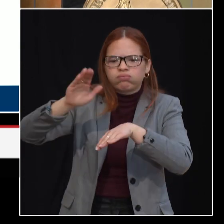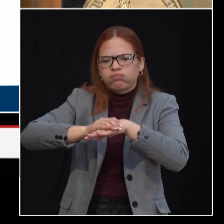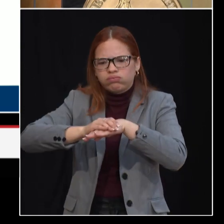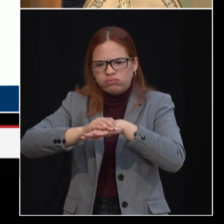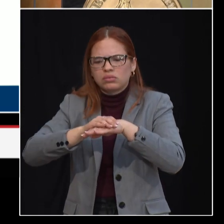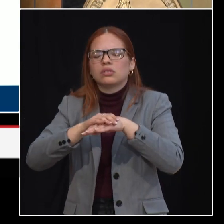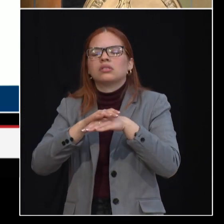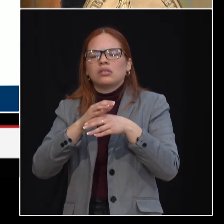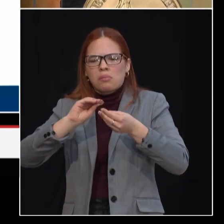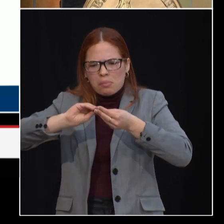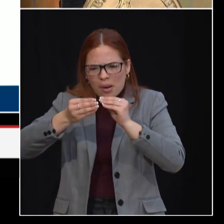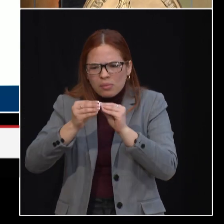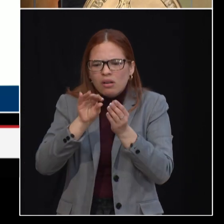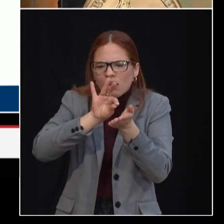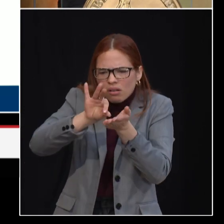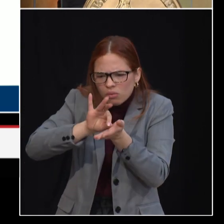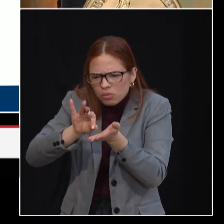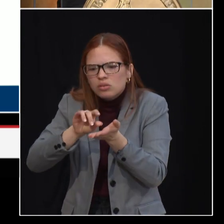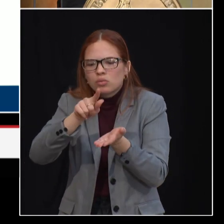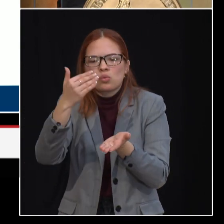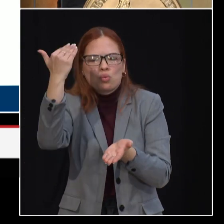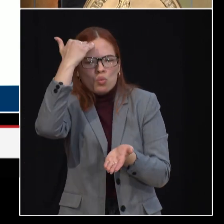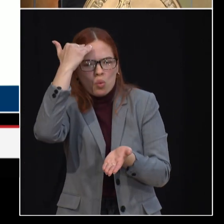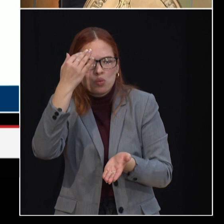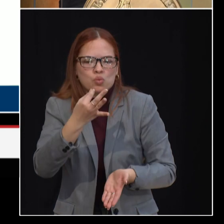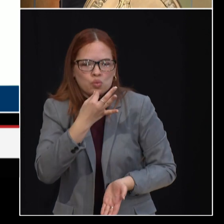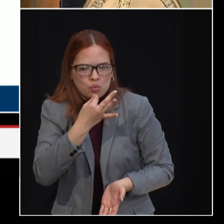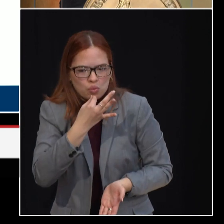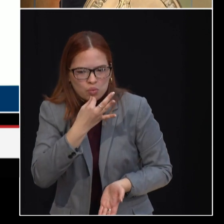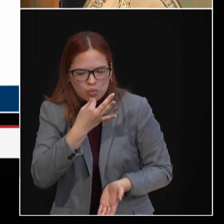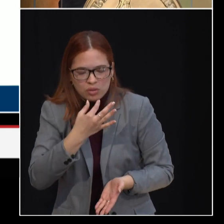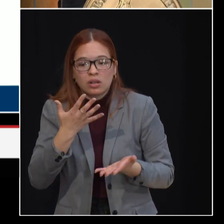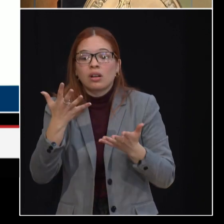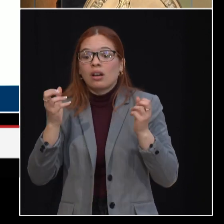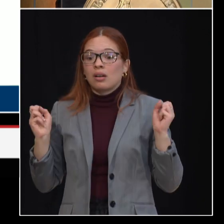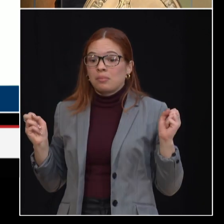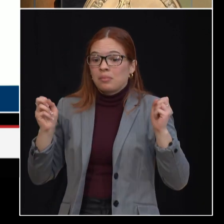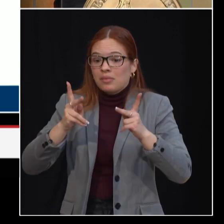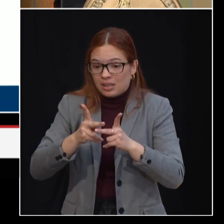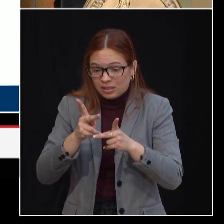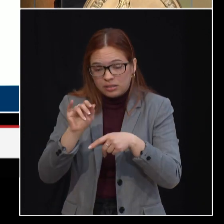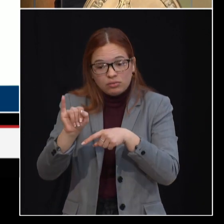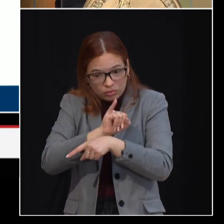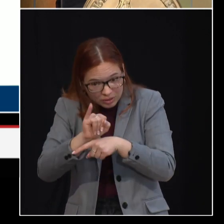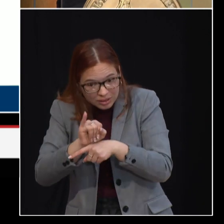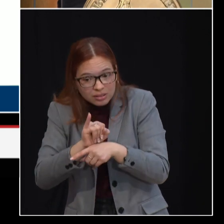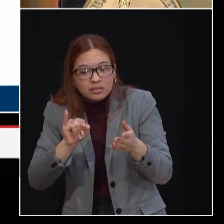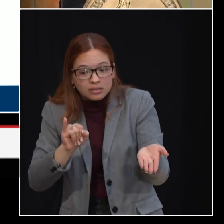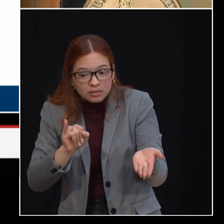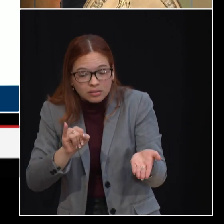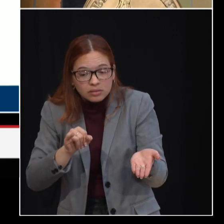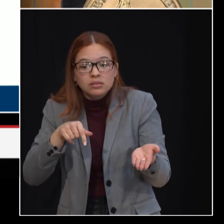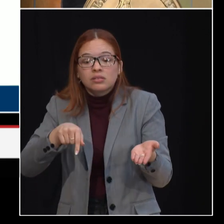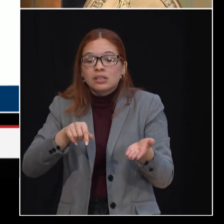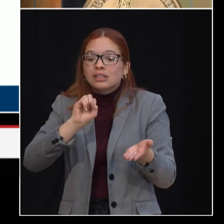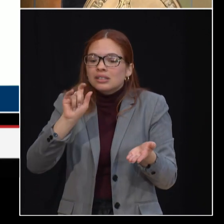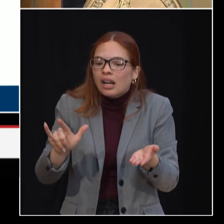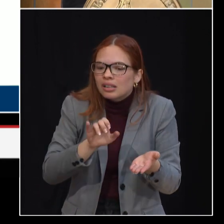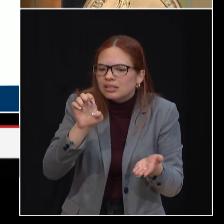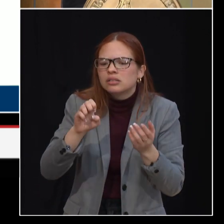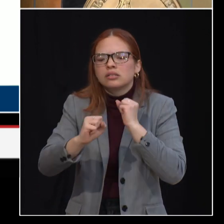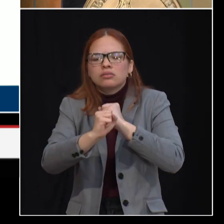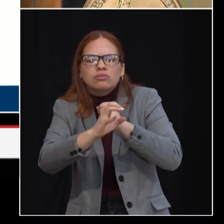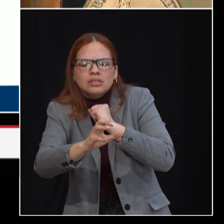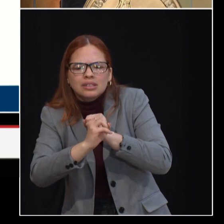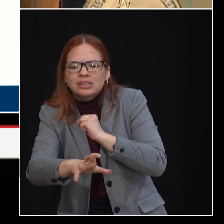So, as we are making our big comeback as an industry, our sales and marketing teams are working hard to continue promoting the city